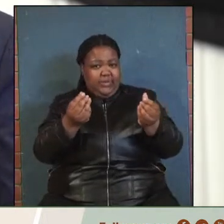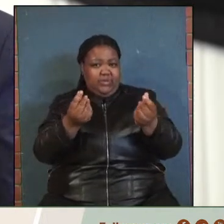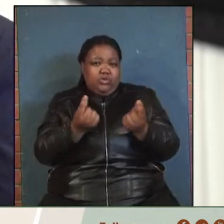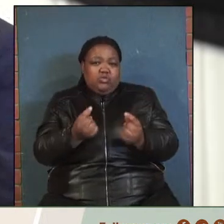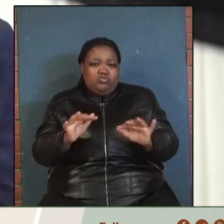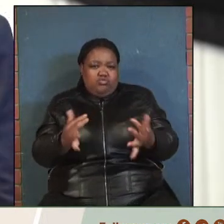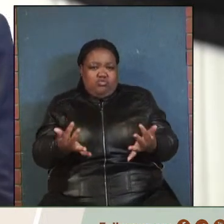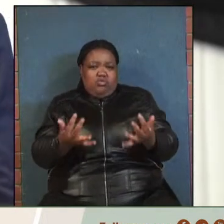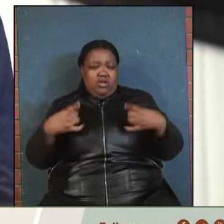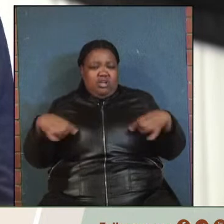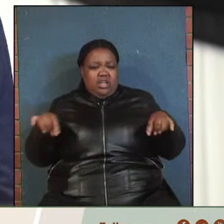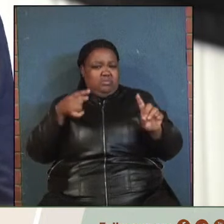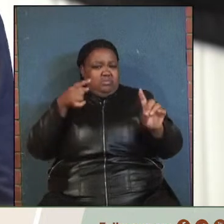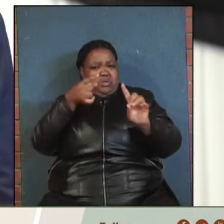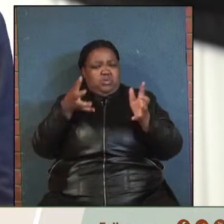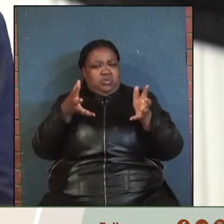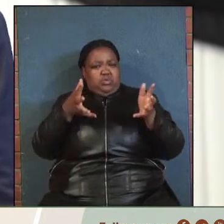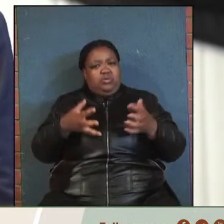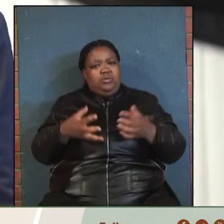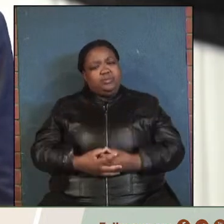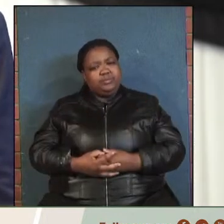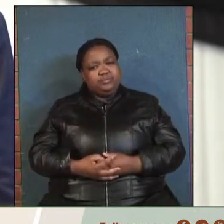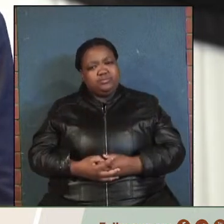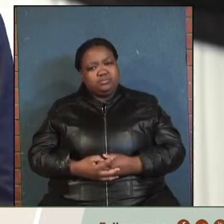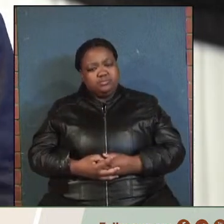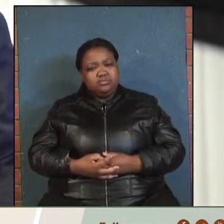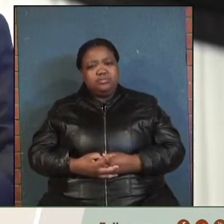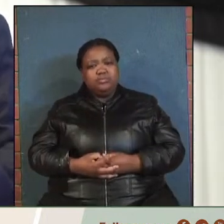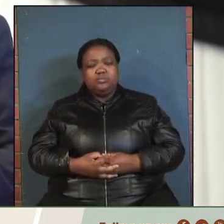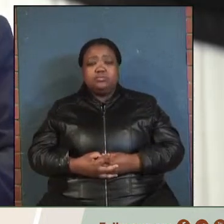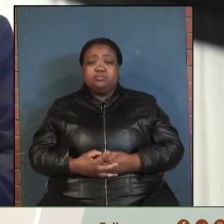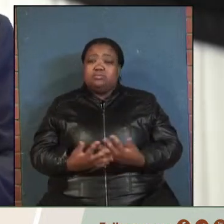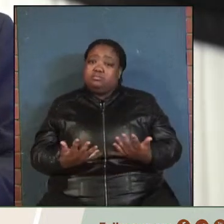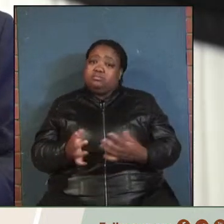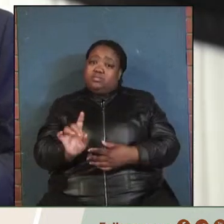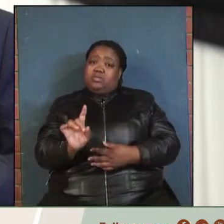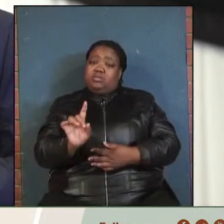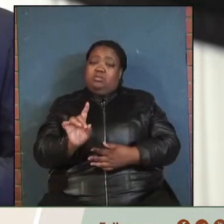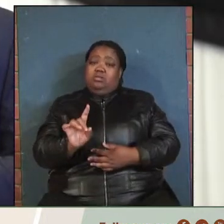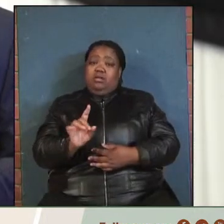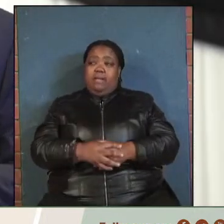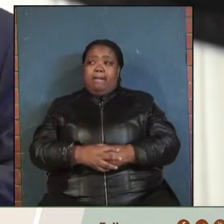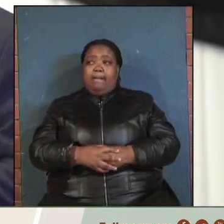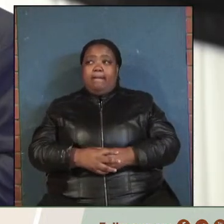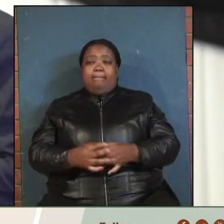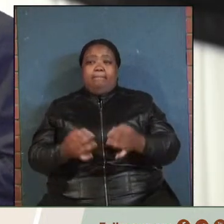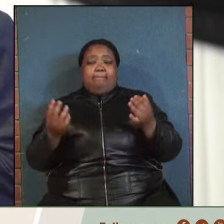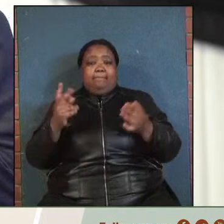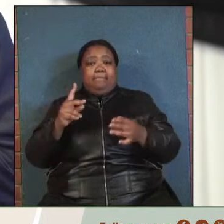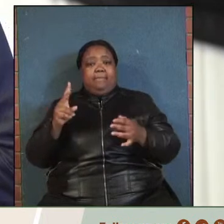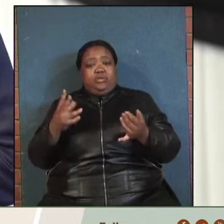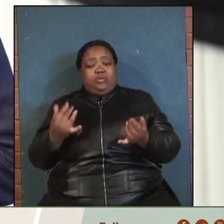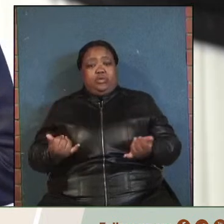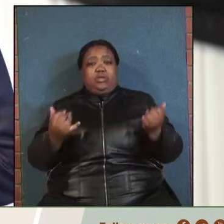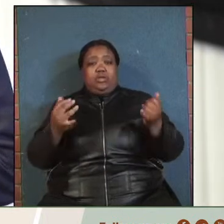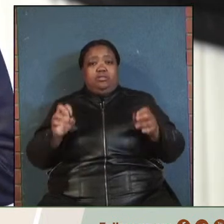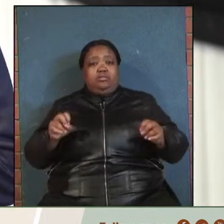That's mainly the purpose. But now, I want also to take this